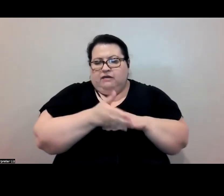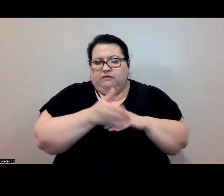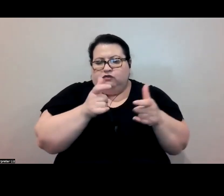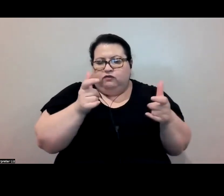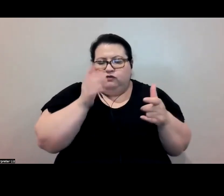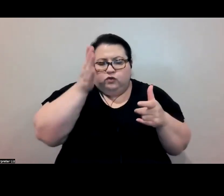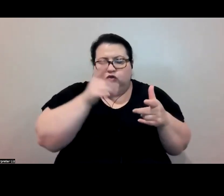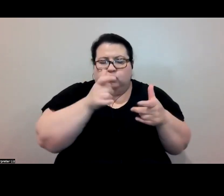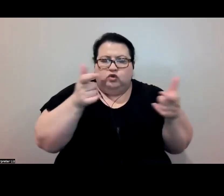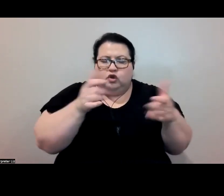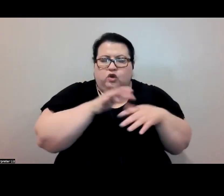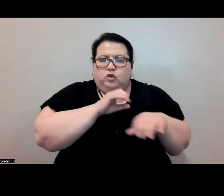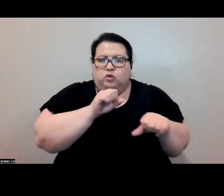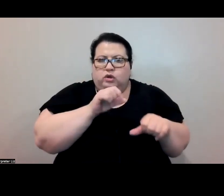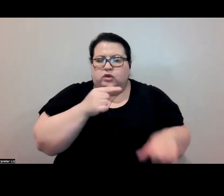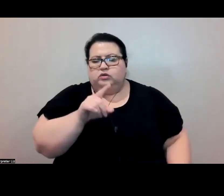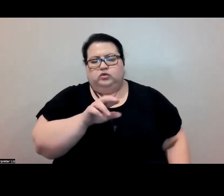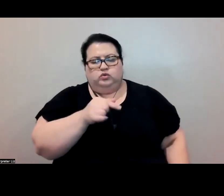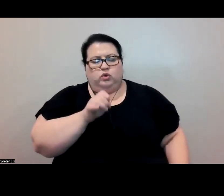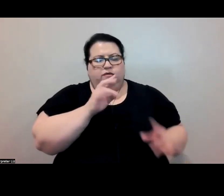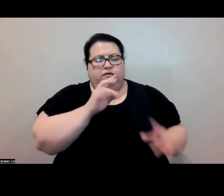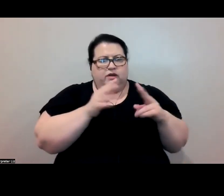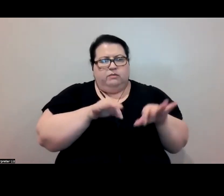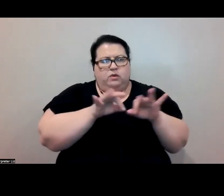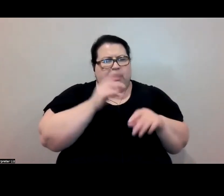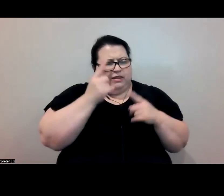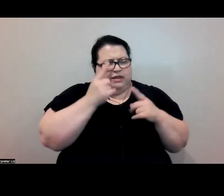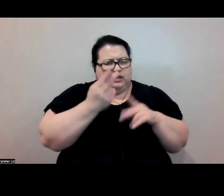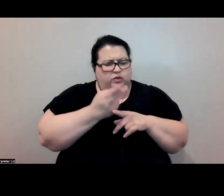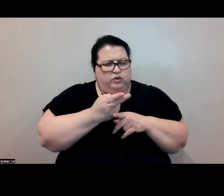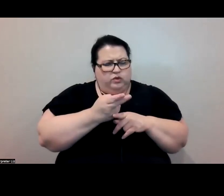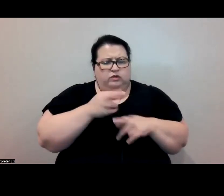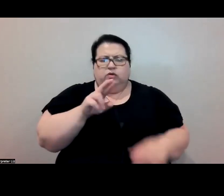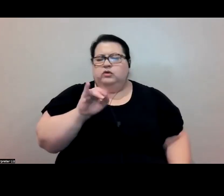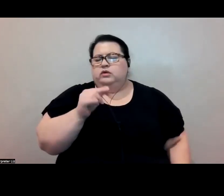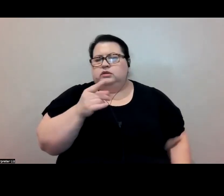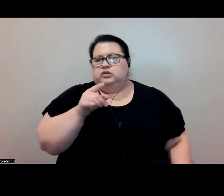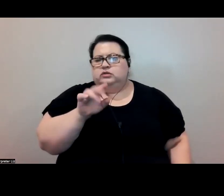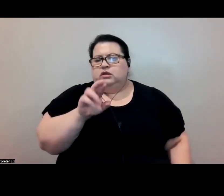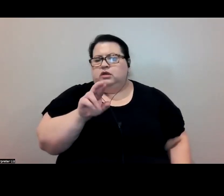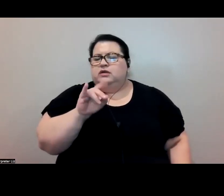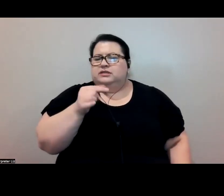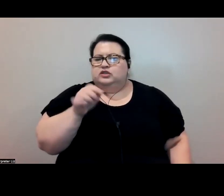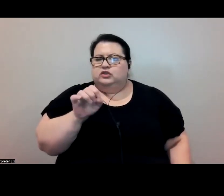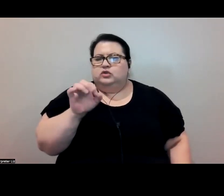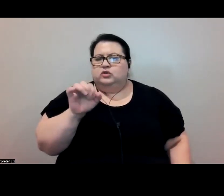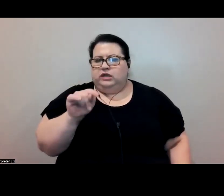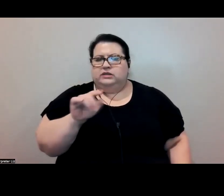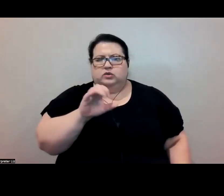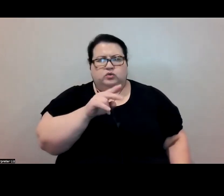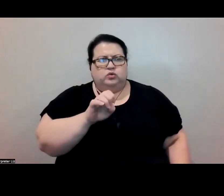large earthquakes, drones are going to be super important. I think they were used for Ridgecrest. Sue would probably know. Yeah,